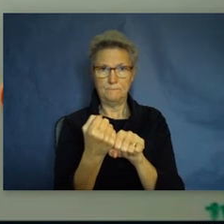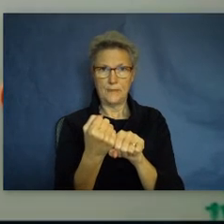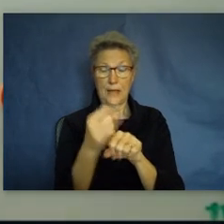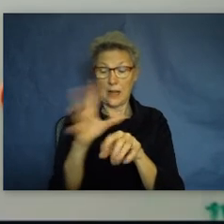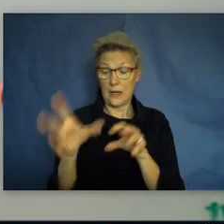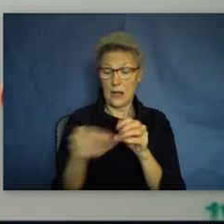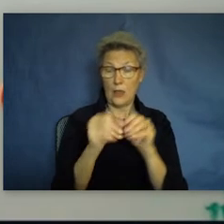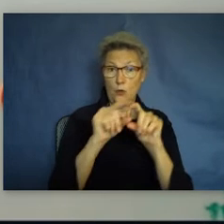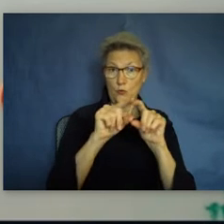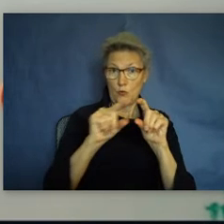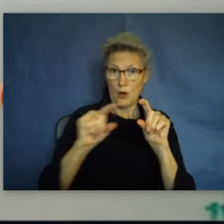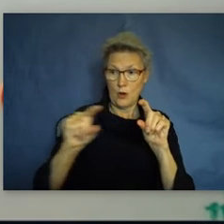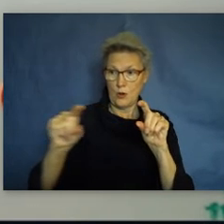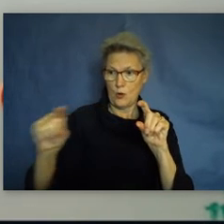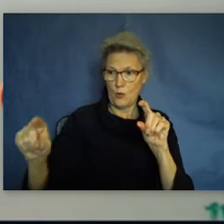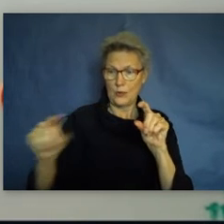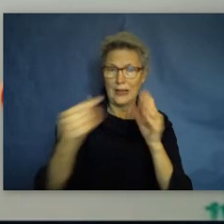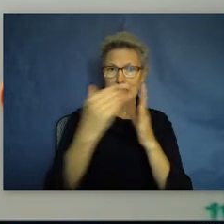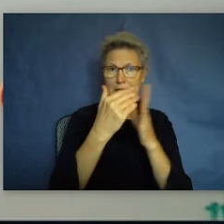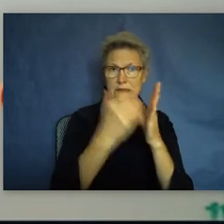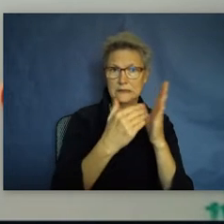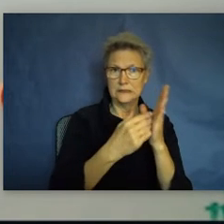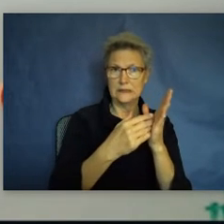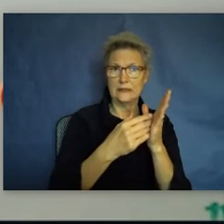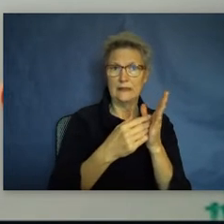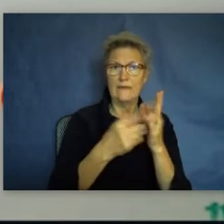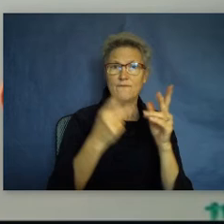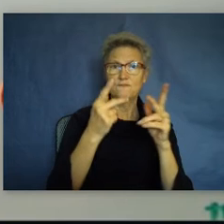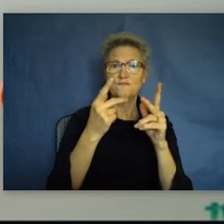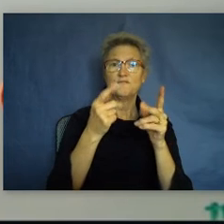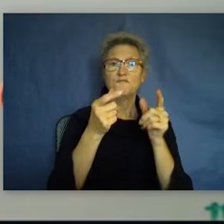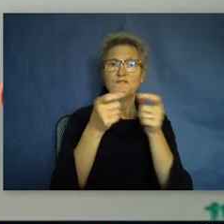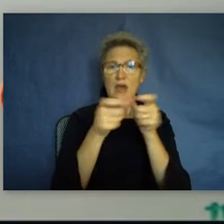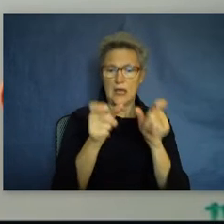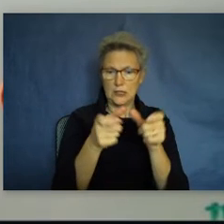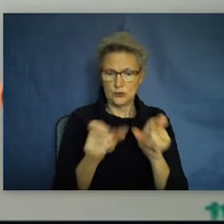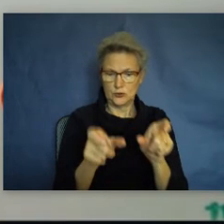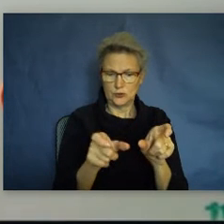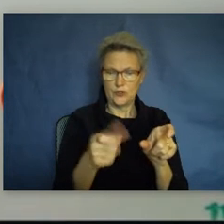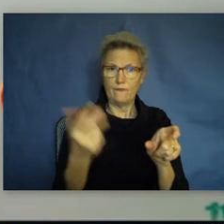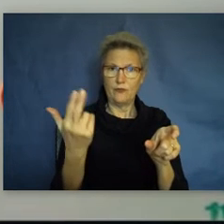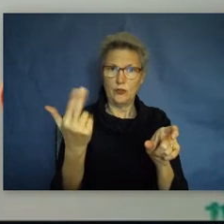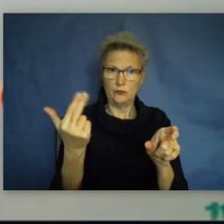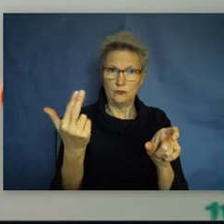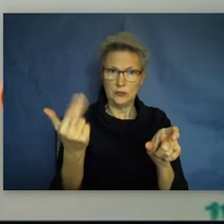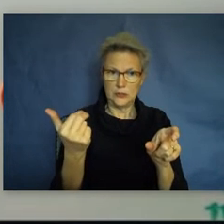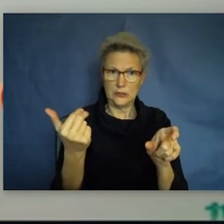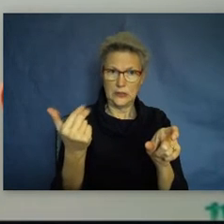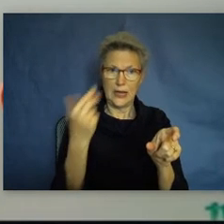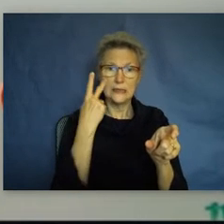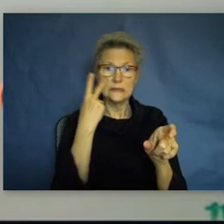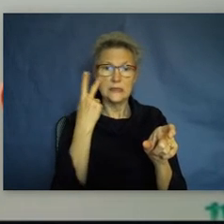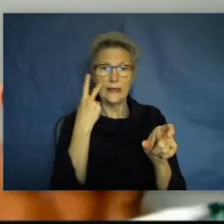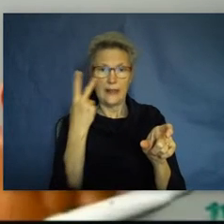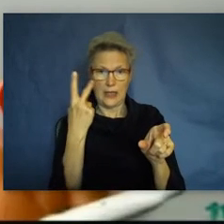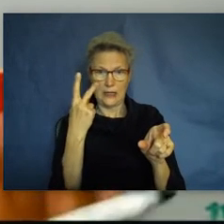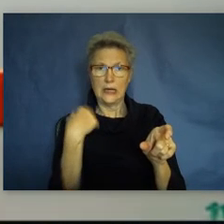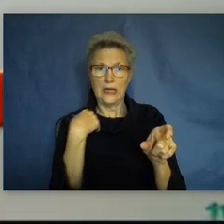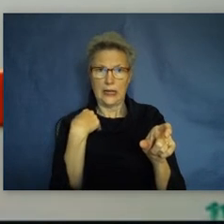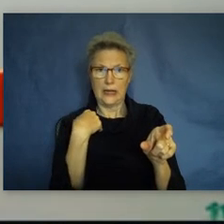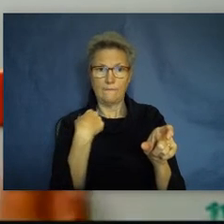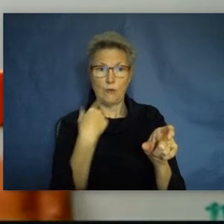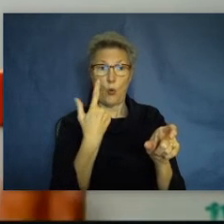another row where I can list out my factors, but instead of 12, we're going to list factors of 13. And I see that I could